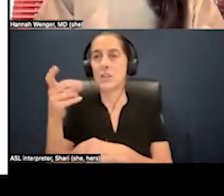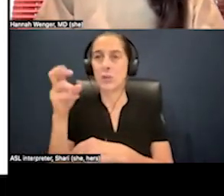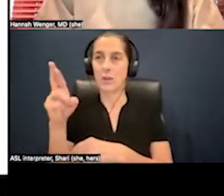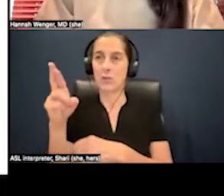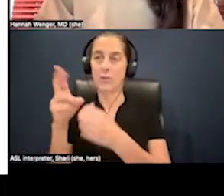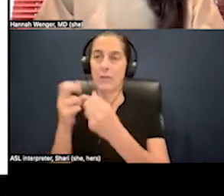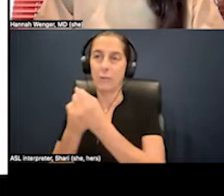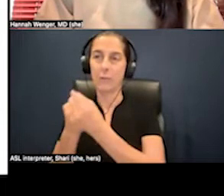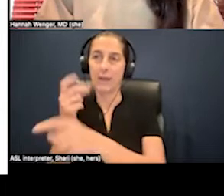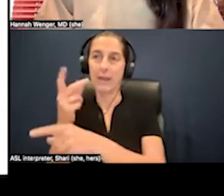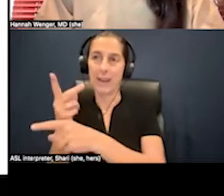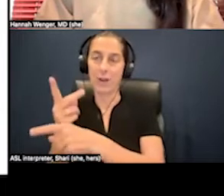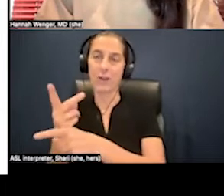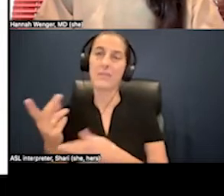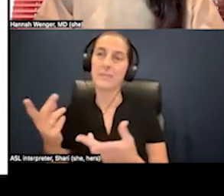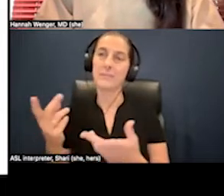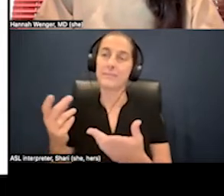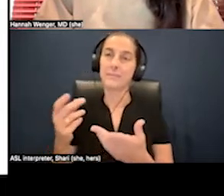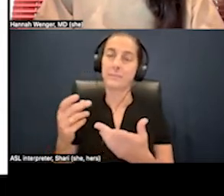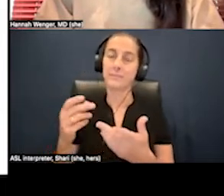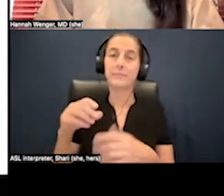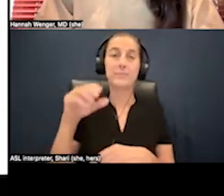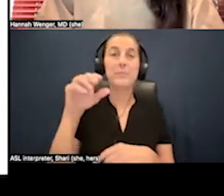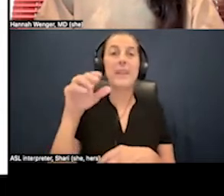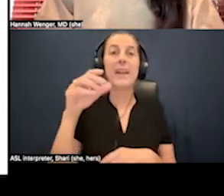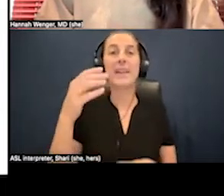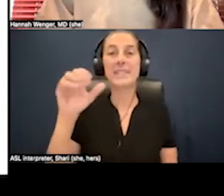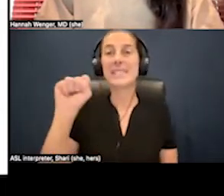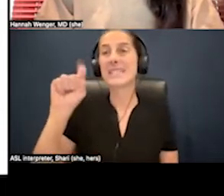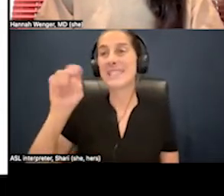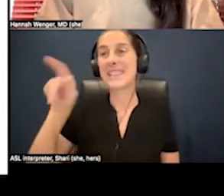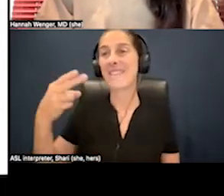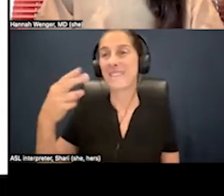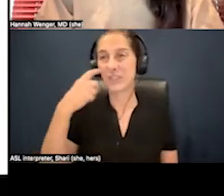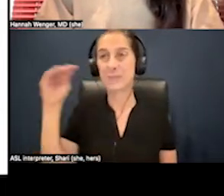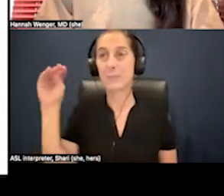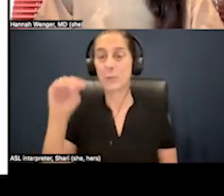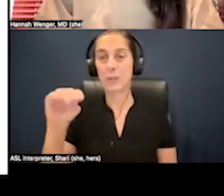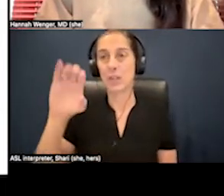be. Yeah, Steph just shared it in the chat.